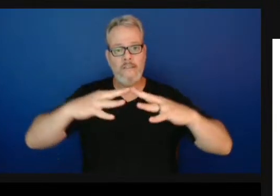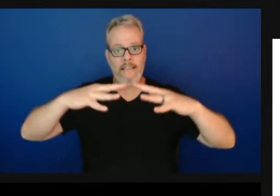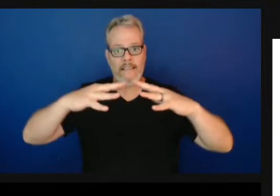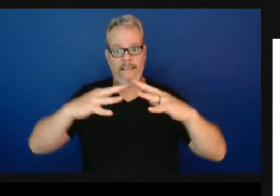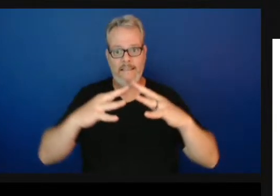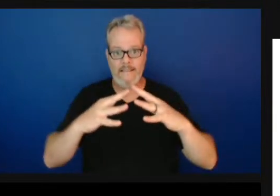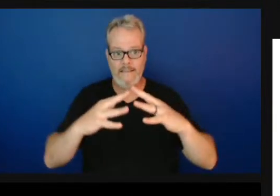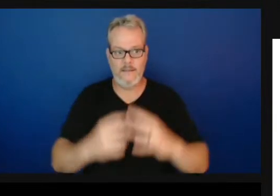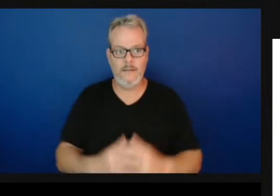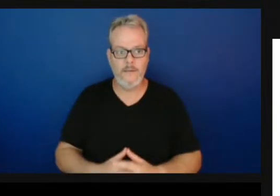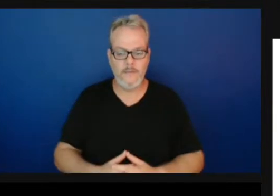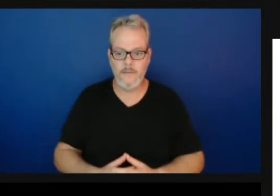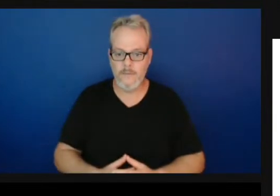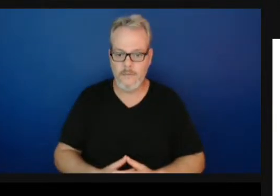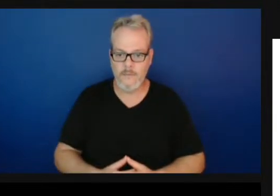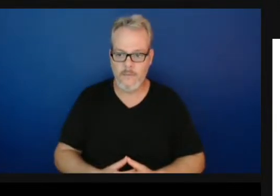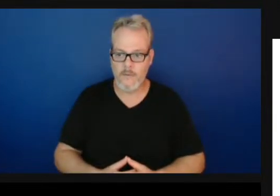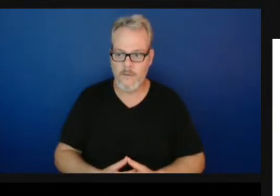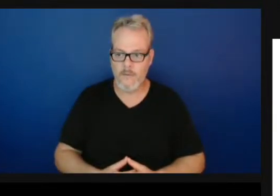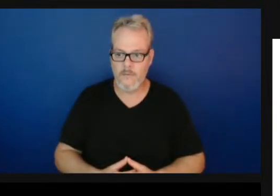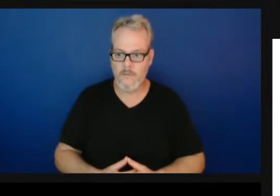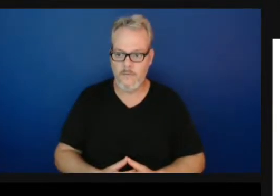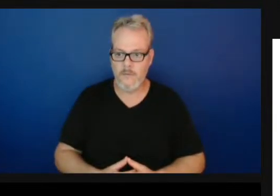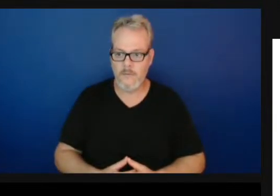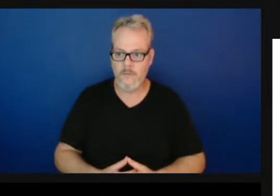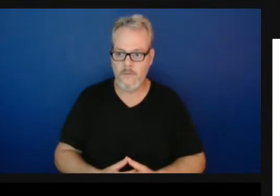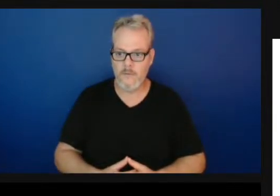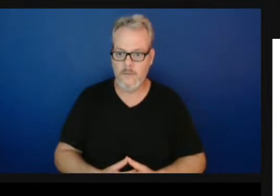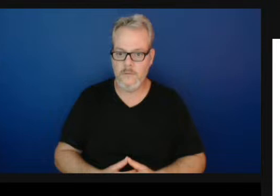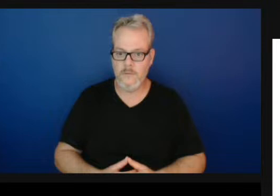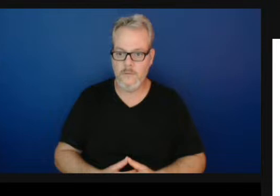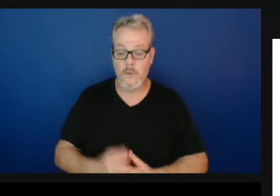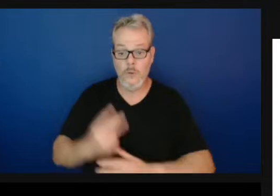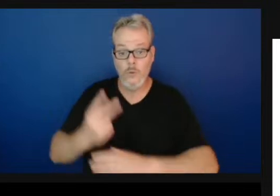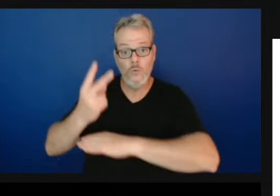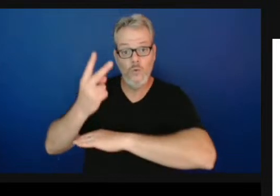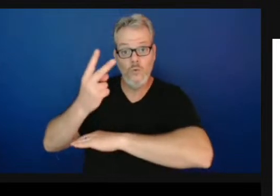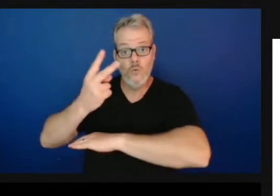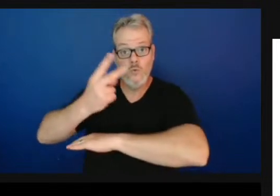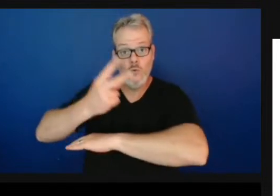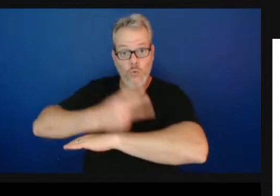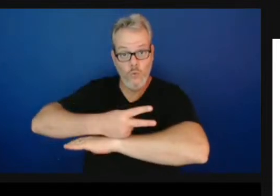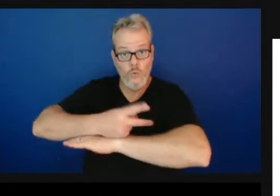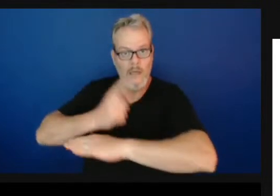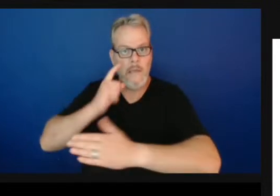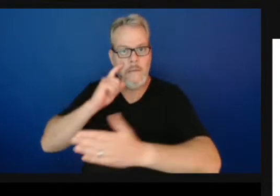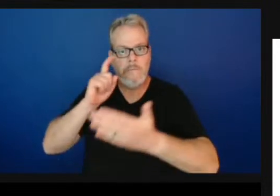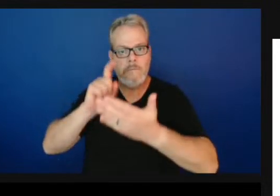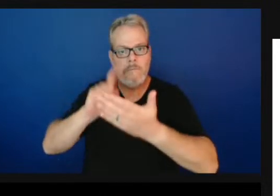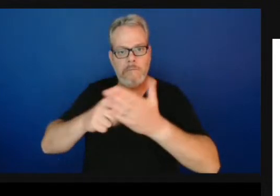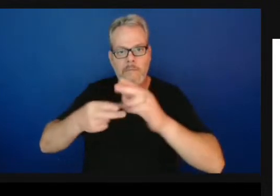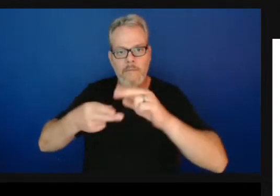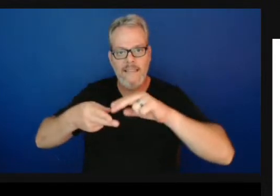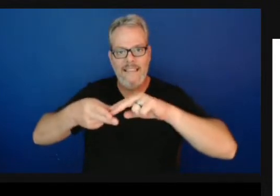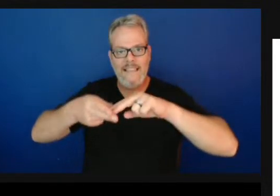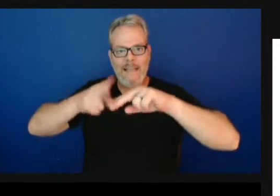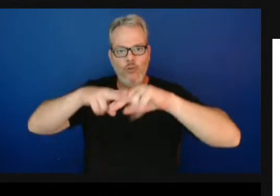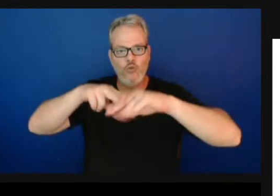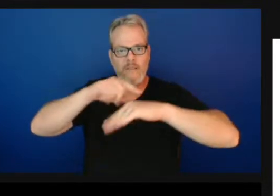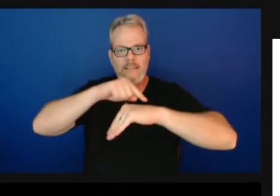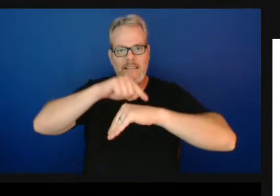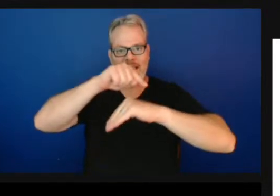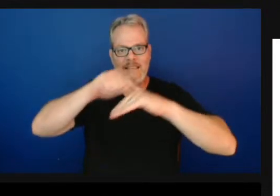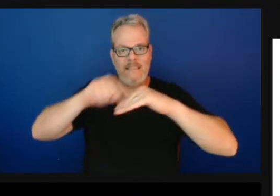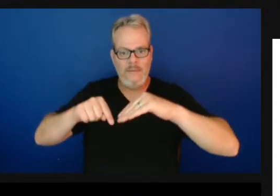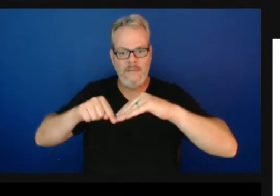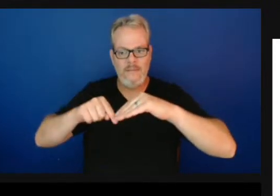So 2-day tilt showing a more recent increase at the summit. We've looked at these ones already. I'll kind of scroll